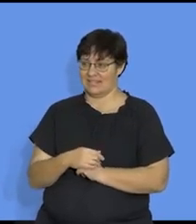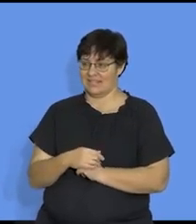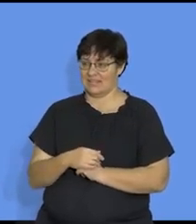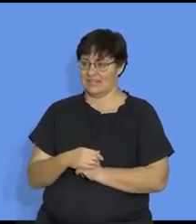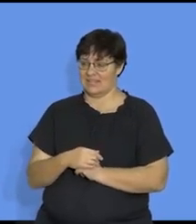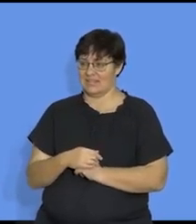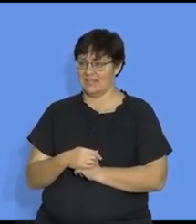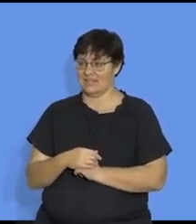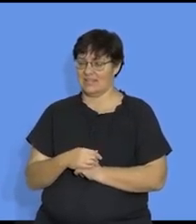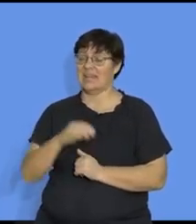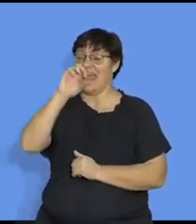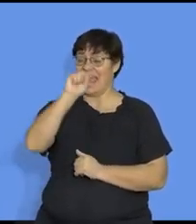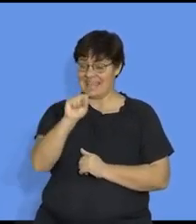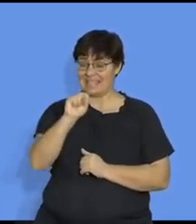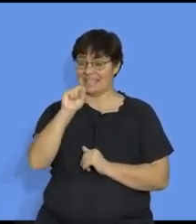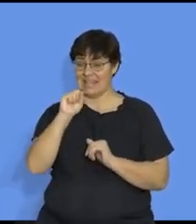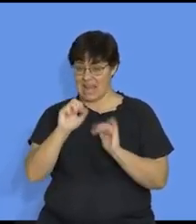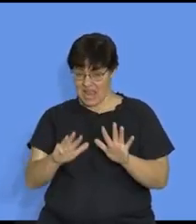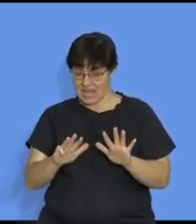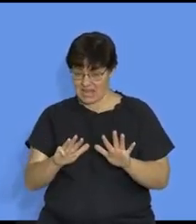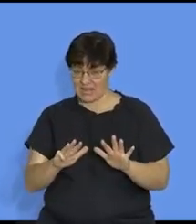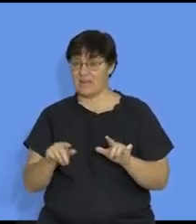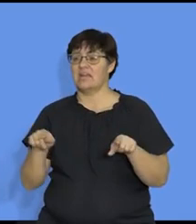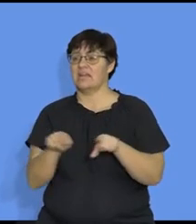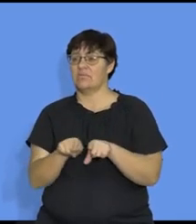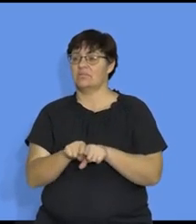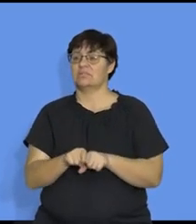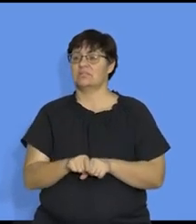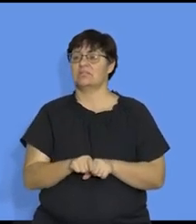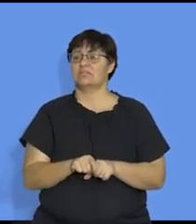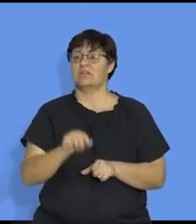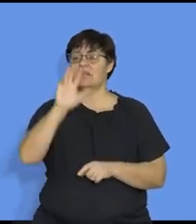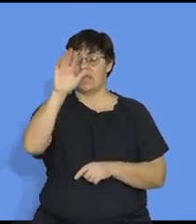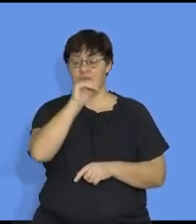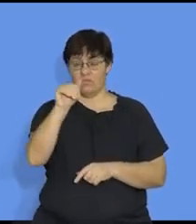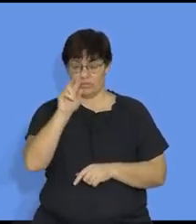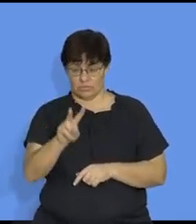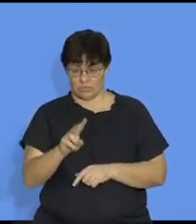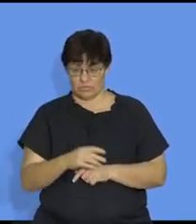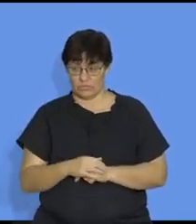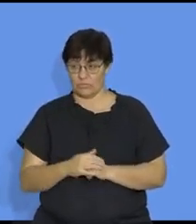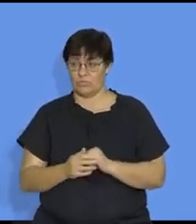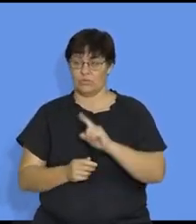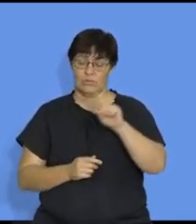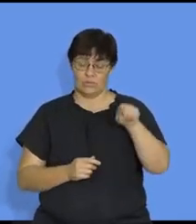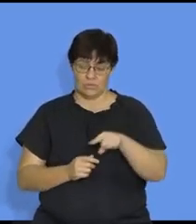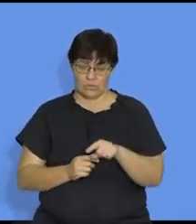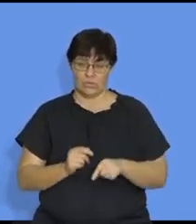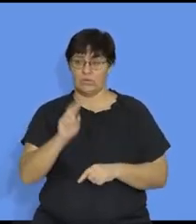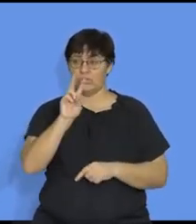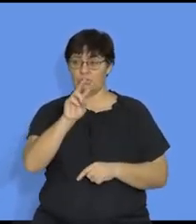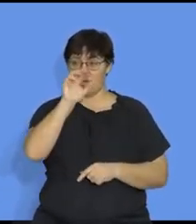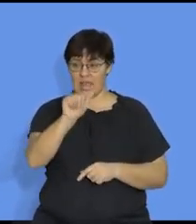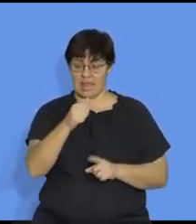Sorry guys, I said S is equal to 9. I meant S9 is equal to 9 over 2 times